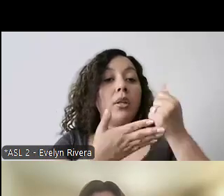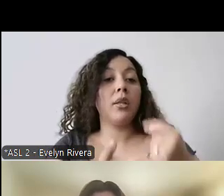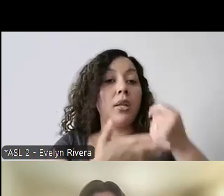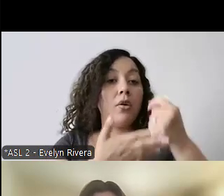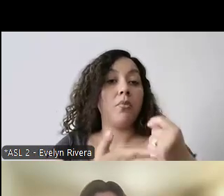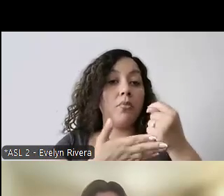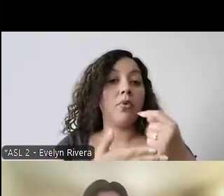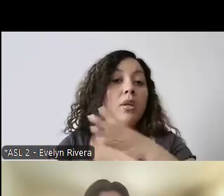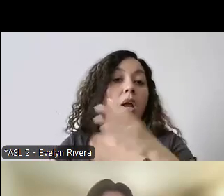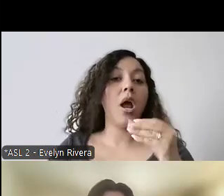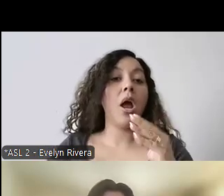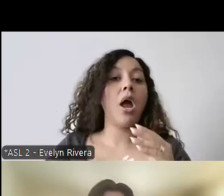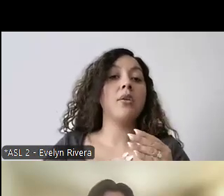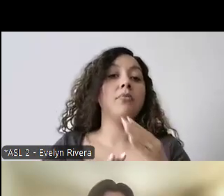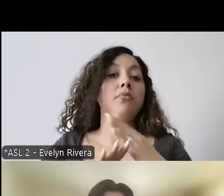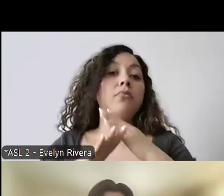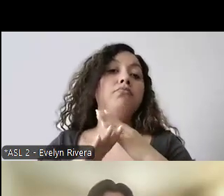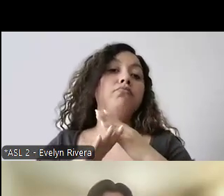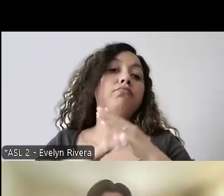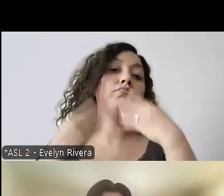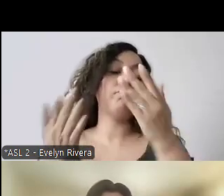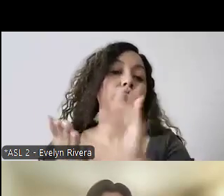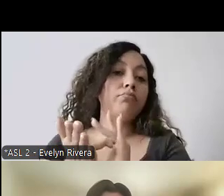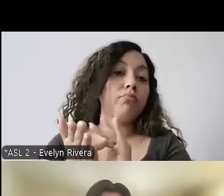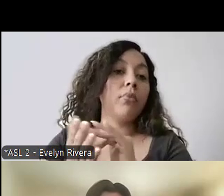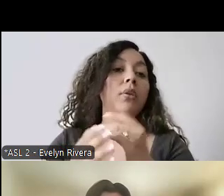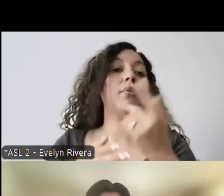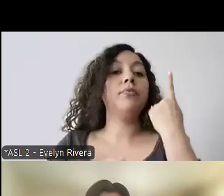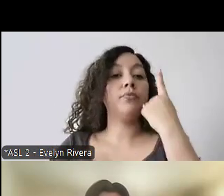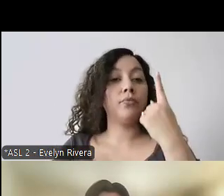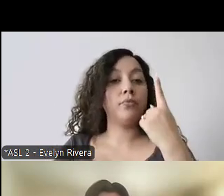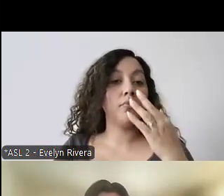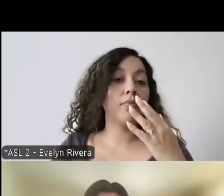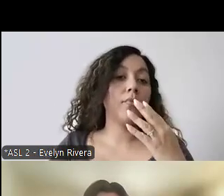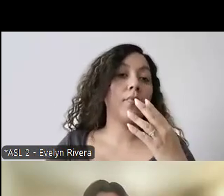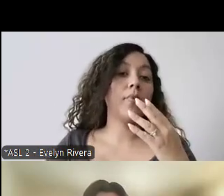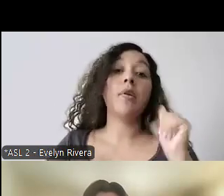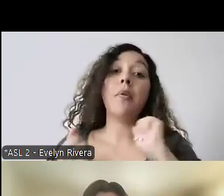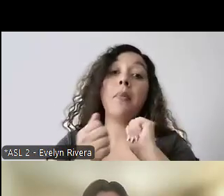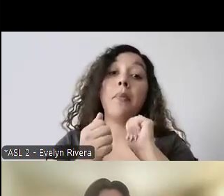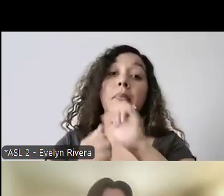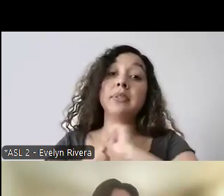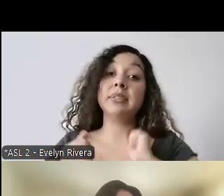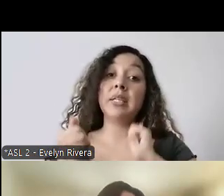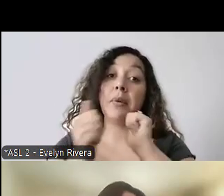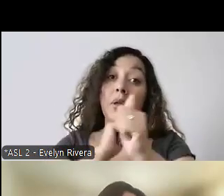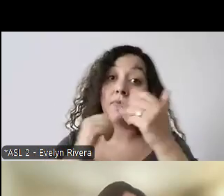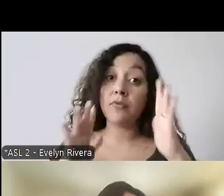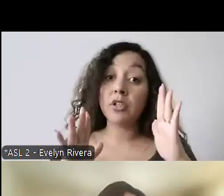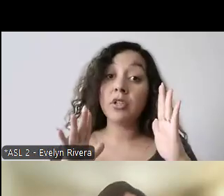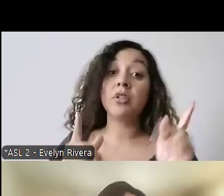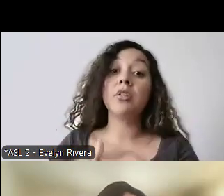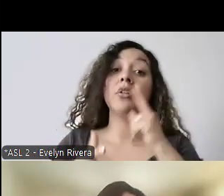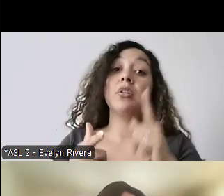exigent circumstance. This bill did receive a 9-0 vote to move out of the Senate Health Committee, and then